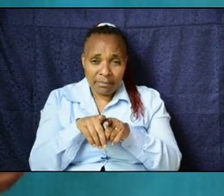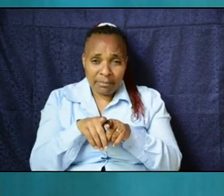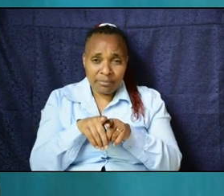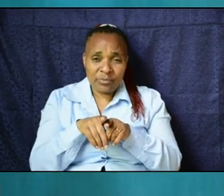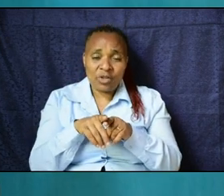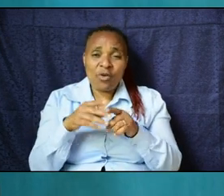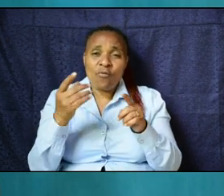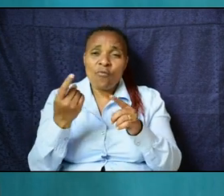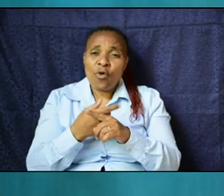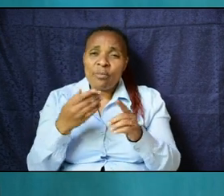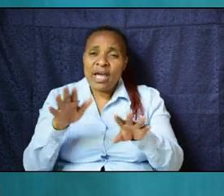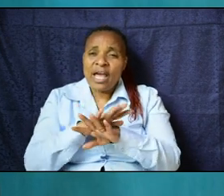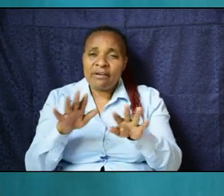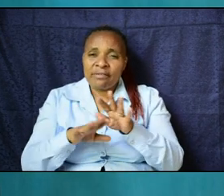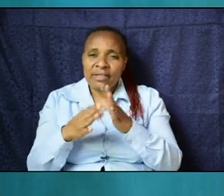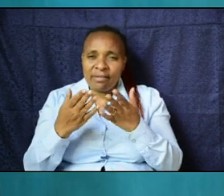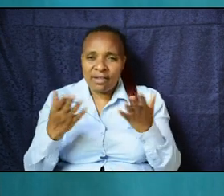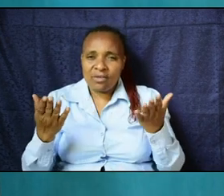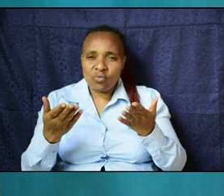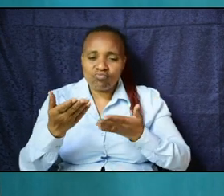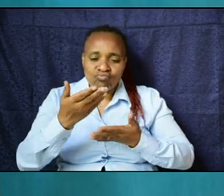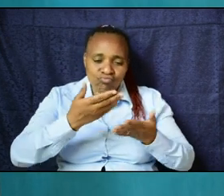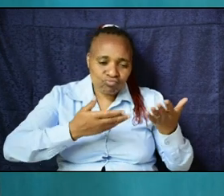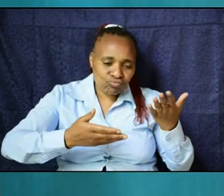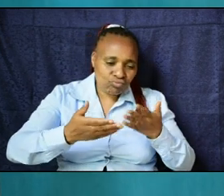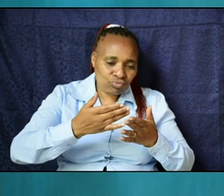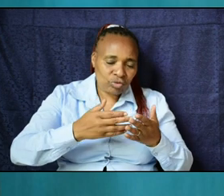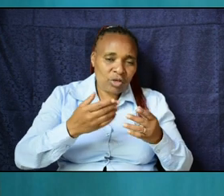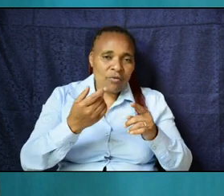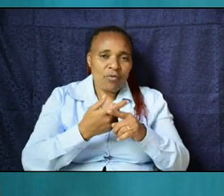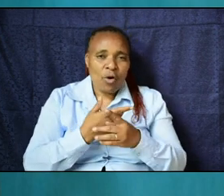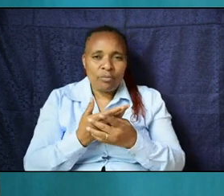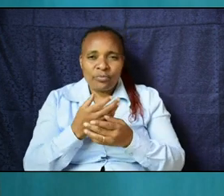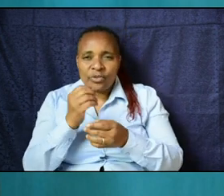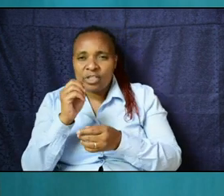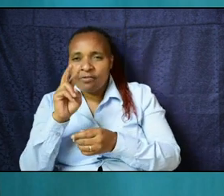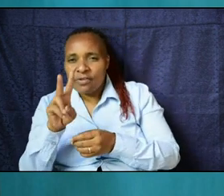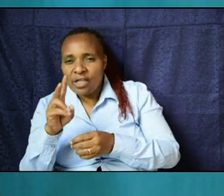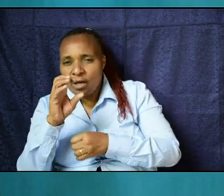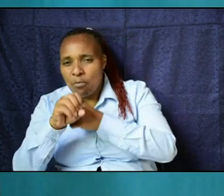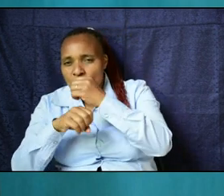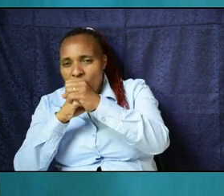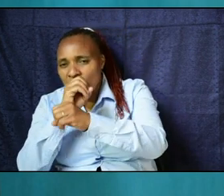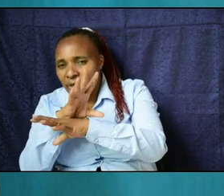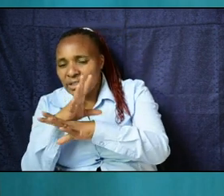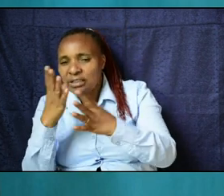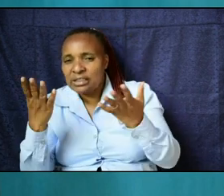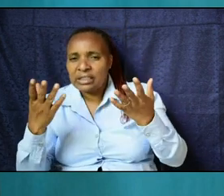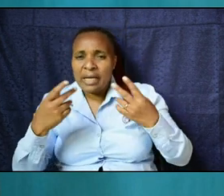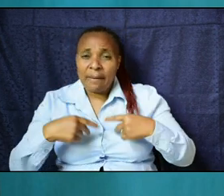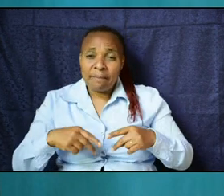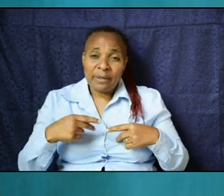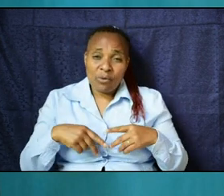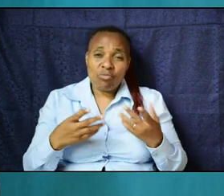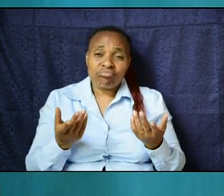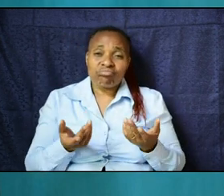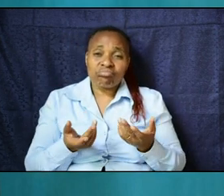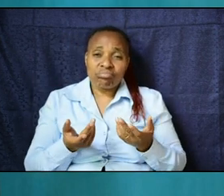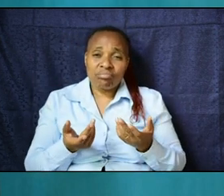From everything we interact with, from movies to TV shows, people are